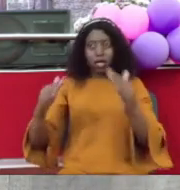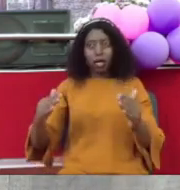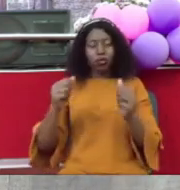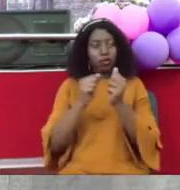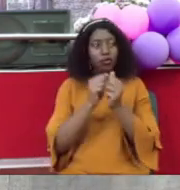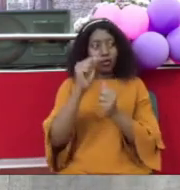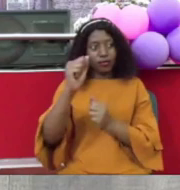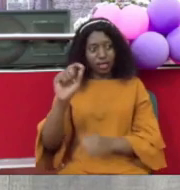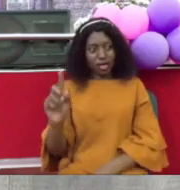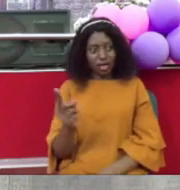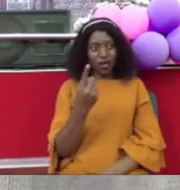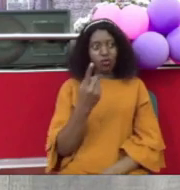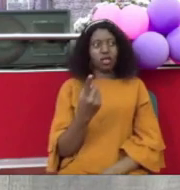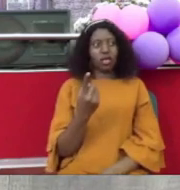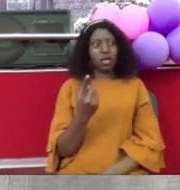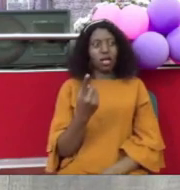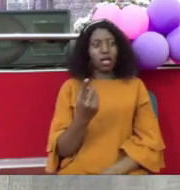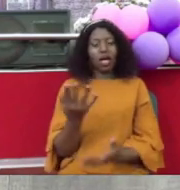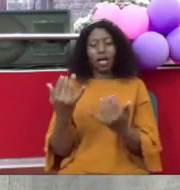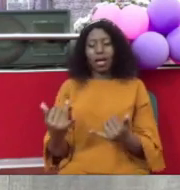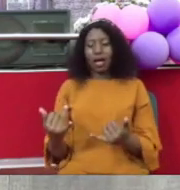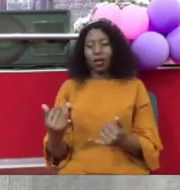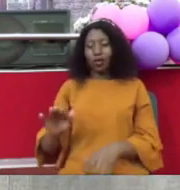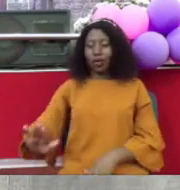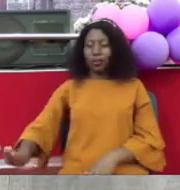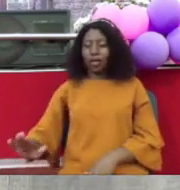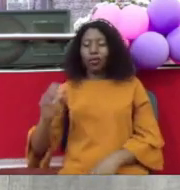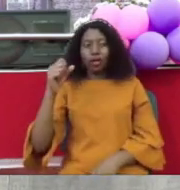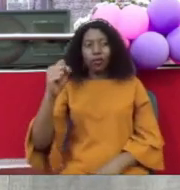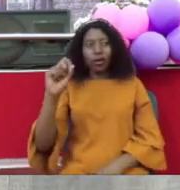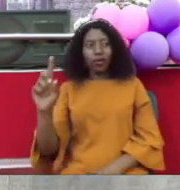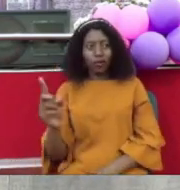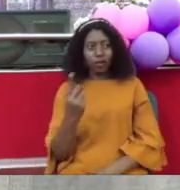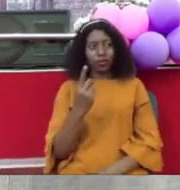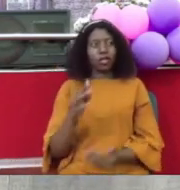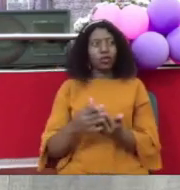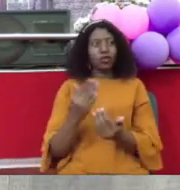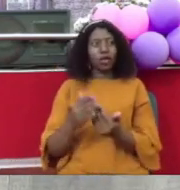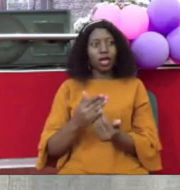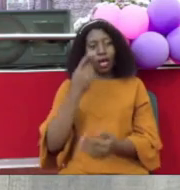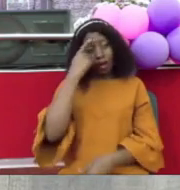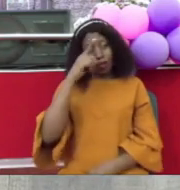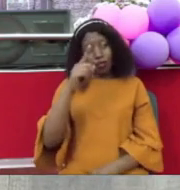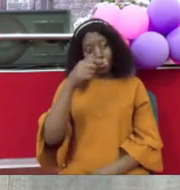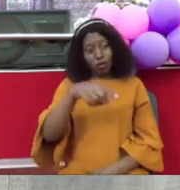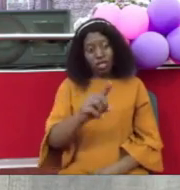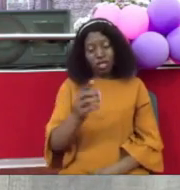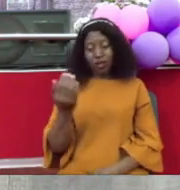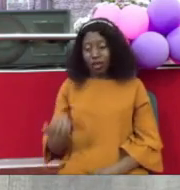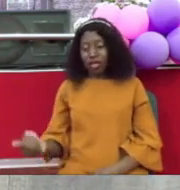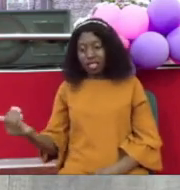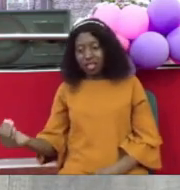have to take care of your children, all that, everything. Watoto. Then sijui hata kama